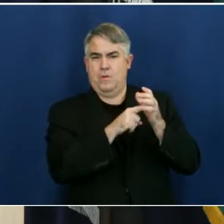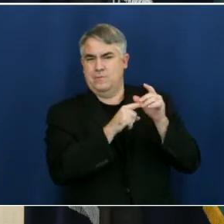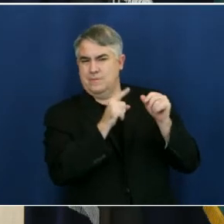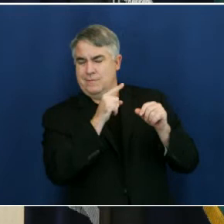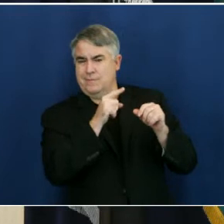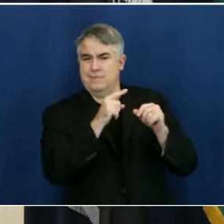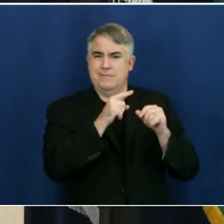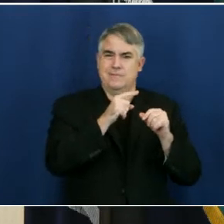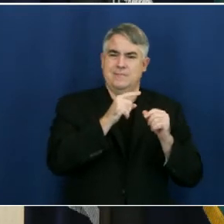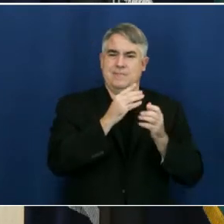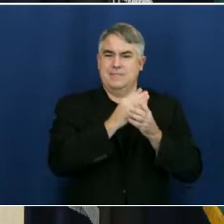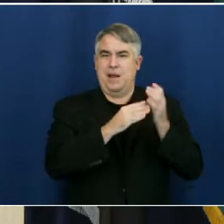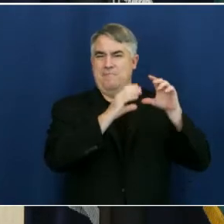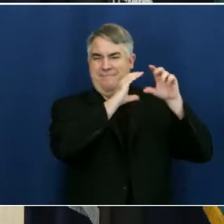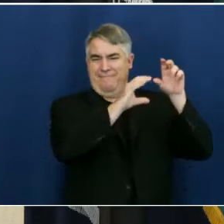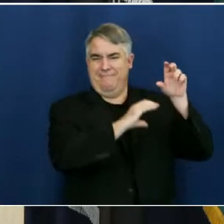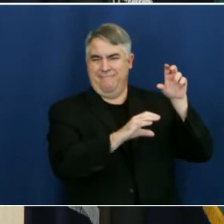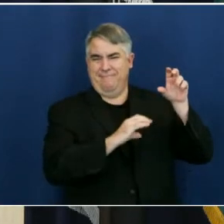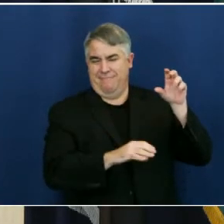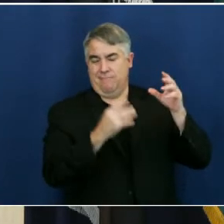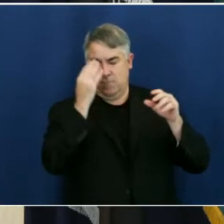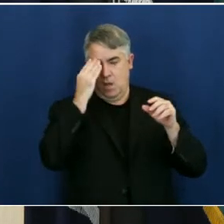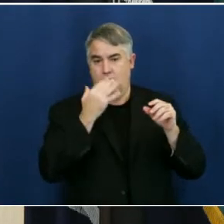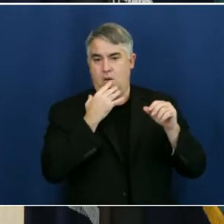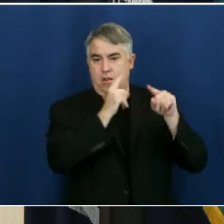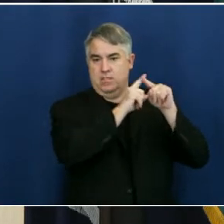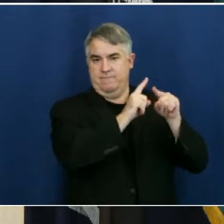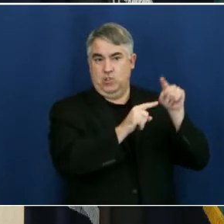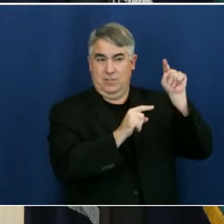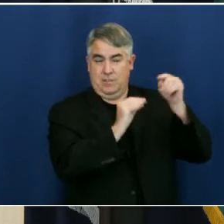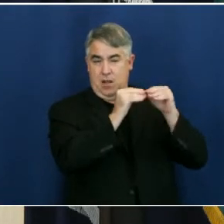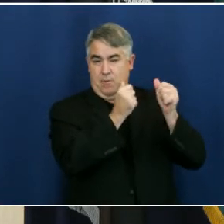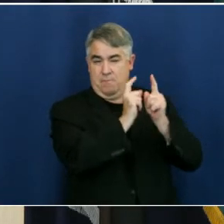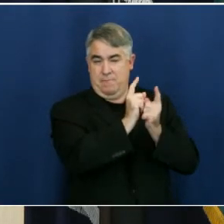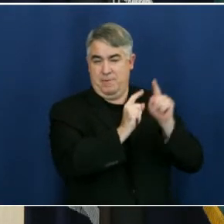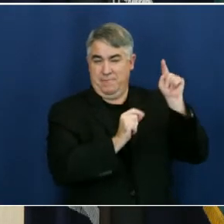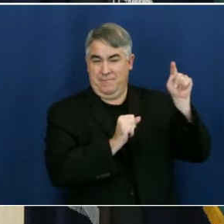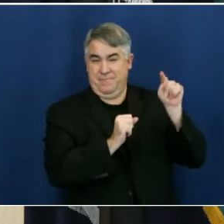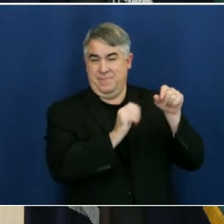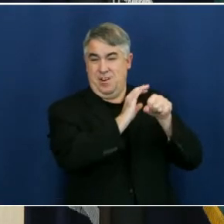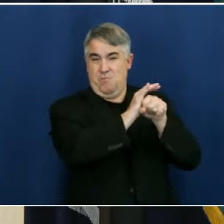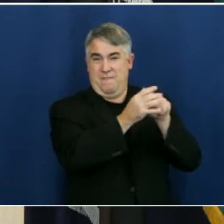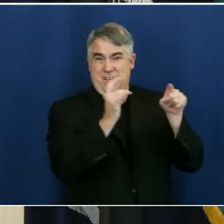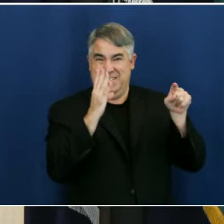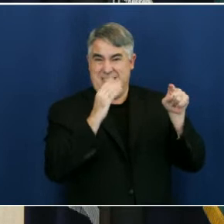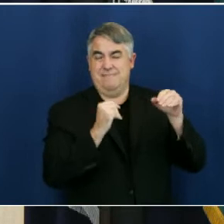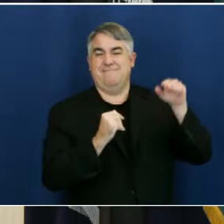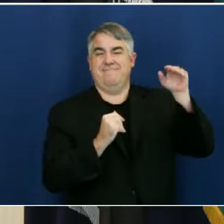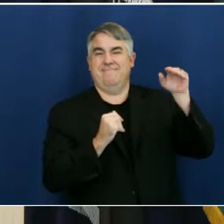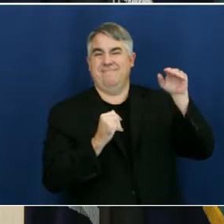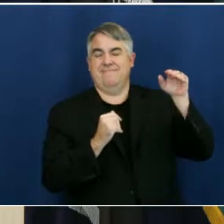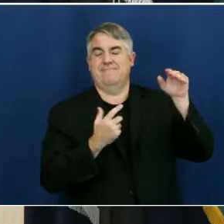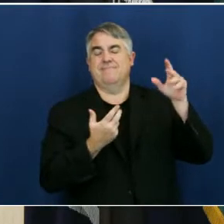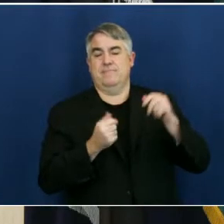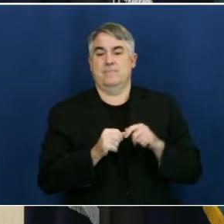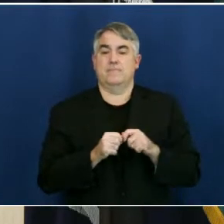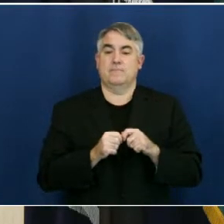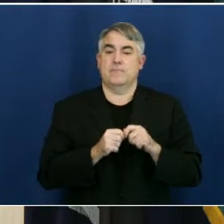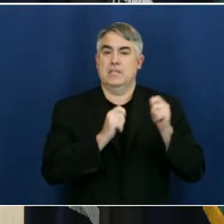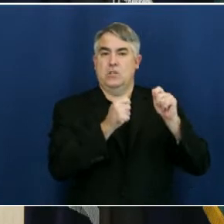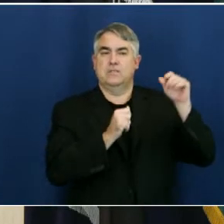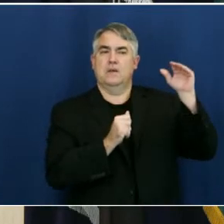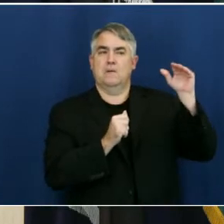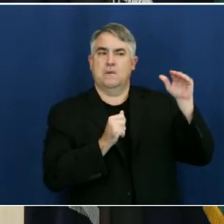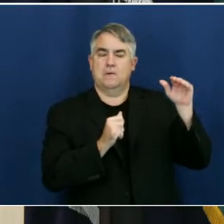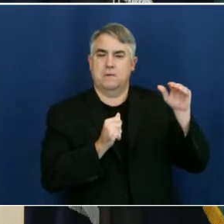tiered system in terms of what it measures. It measures, obviously, case counts and adjusted and unadjusted, and we know where we have to